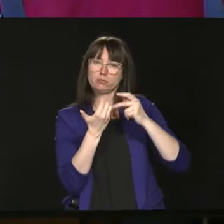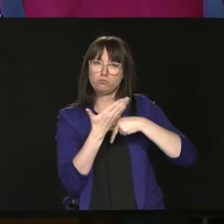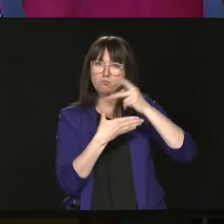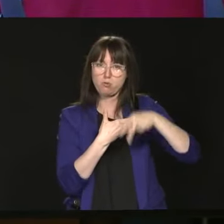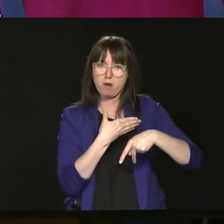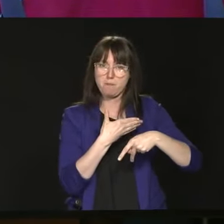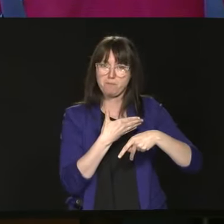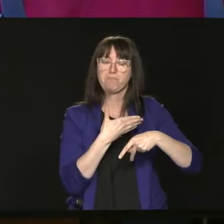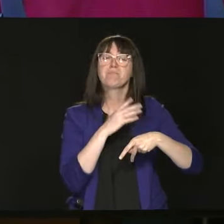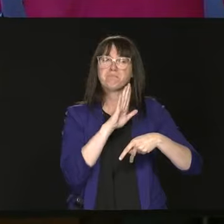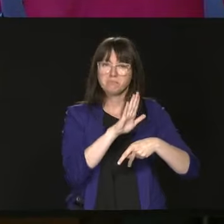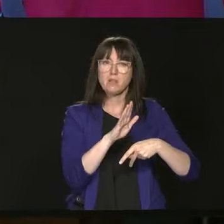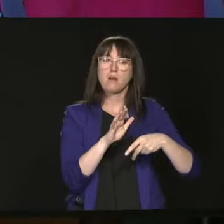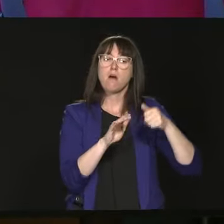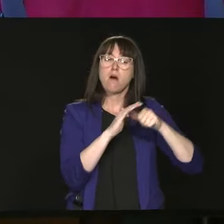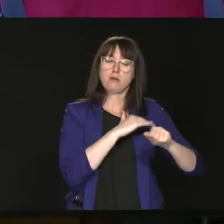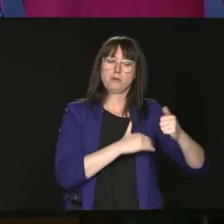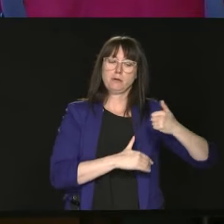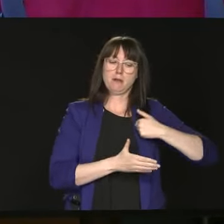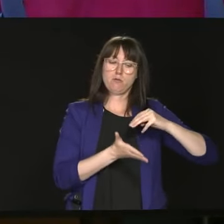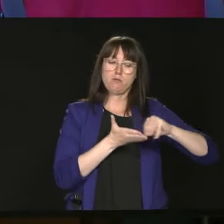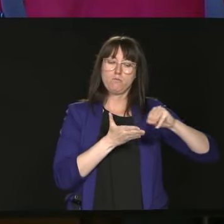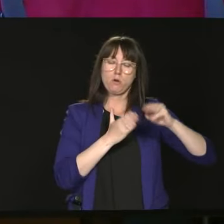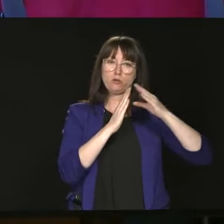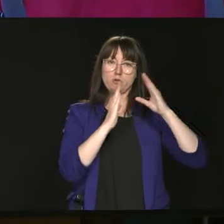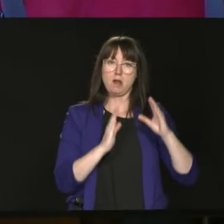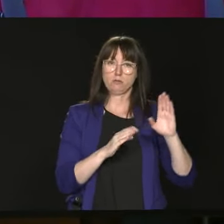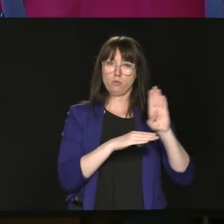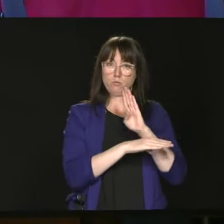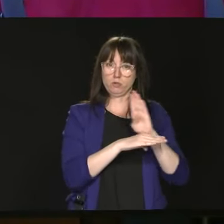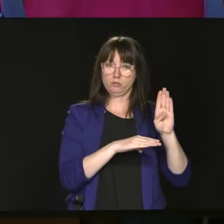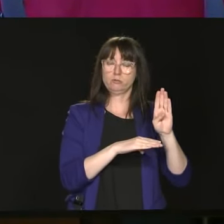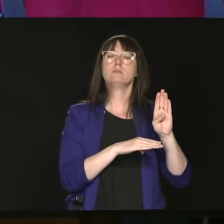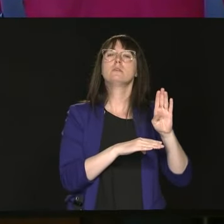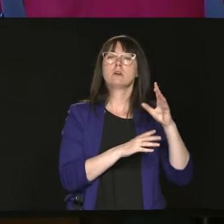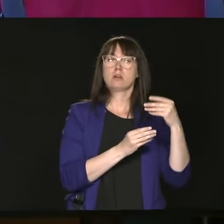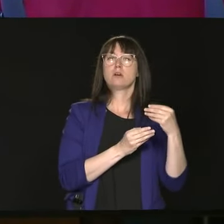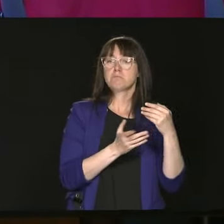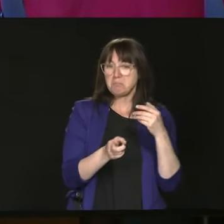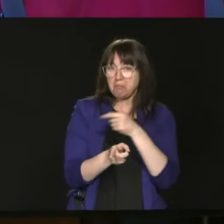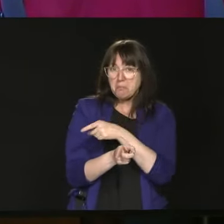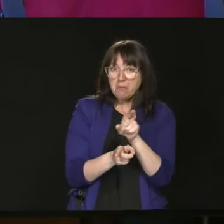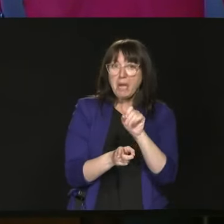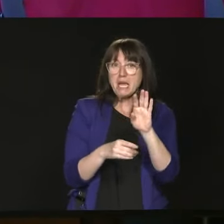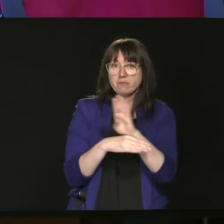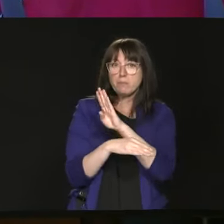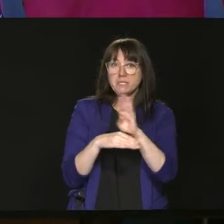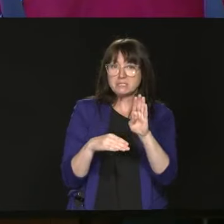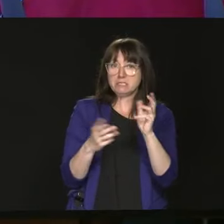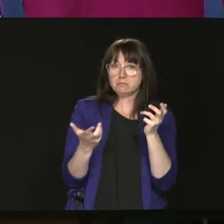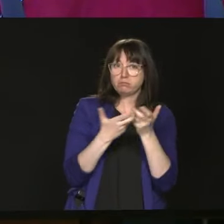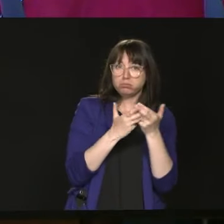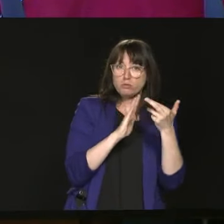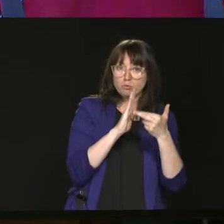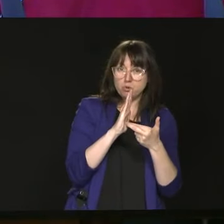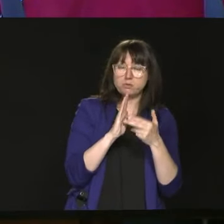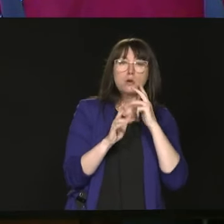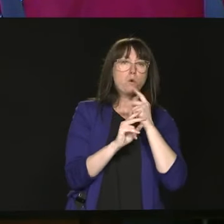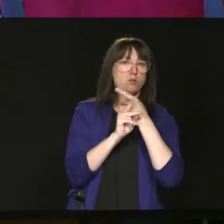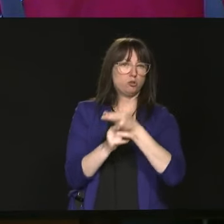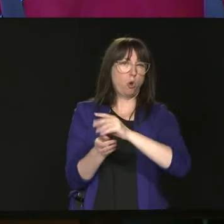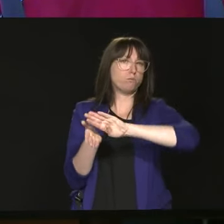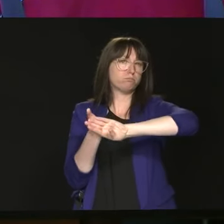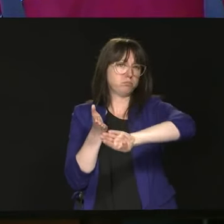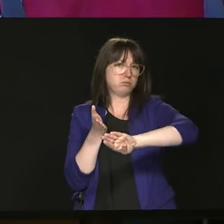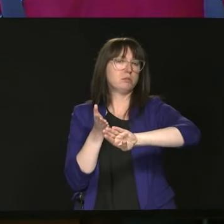Housing Corporation, we'll offer qualifying commercial property owners forgivable loans that will cover 50%